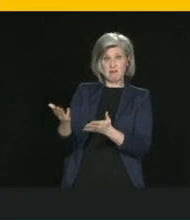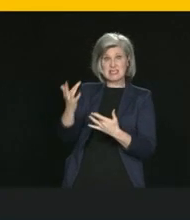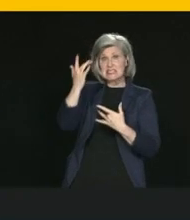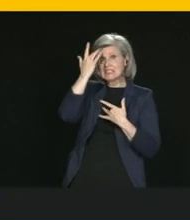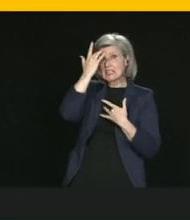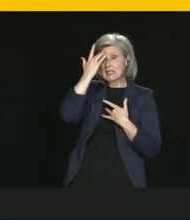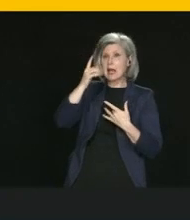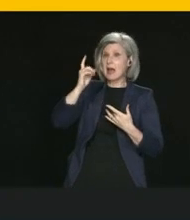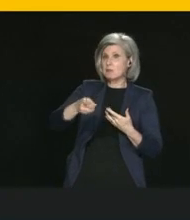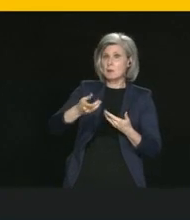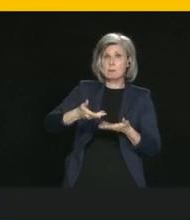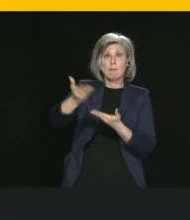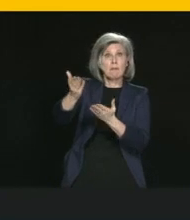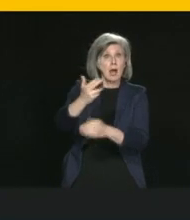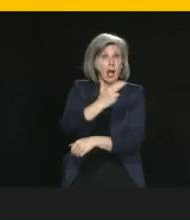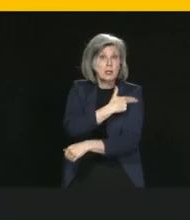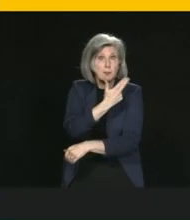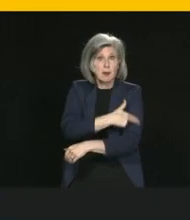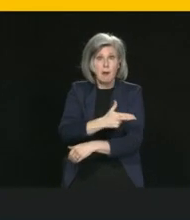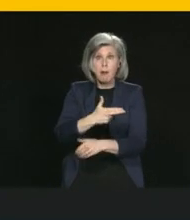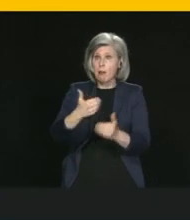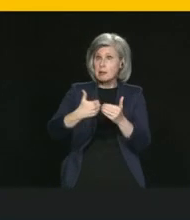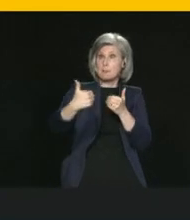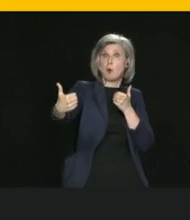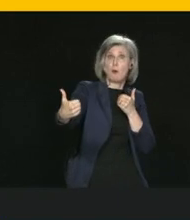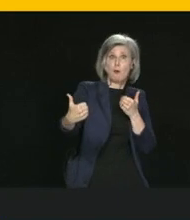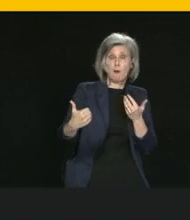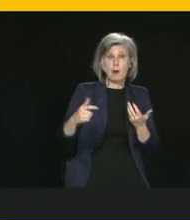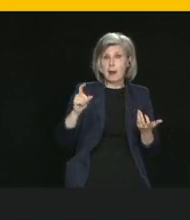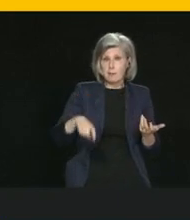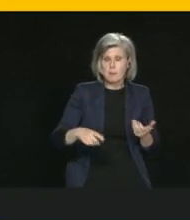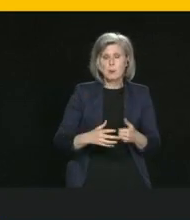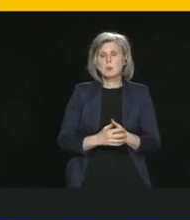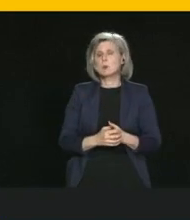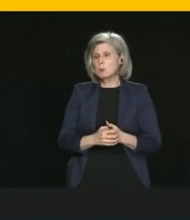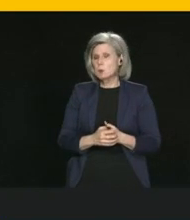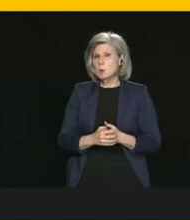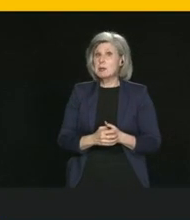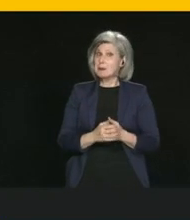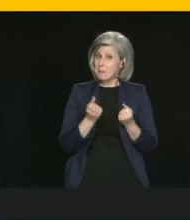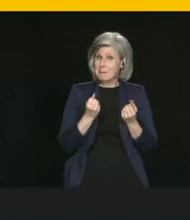many have suffered the unspeakable pain of a loved one lost to